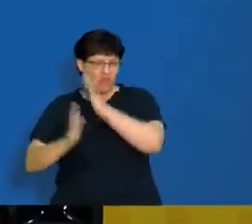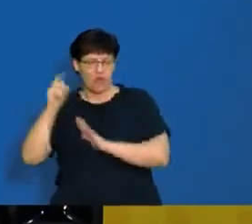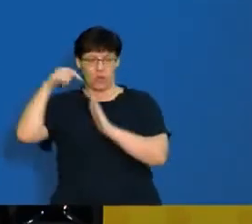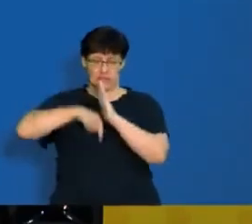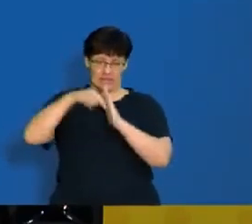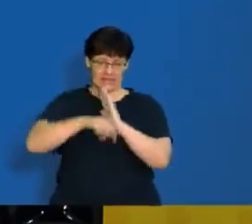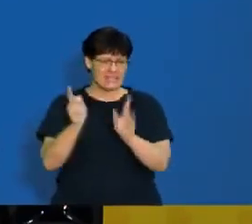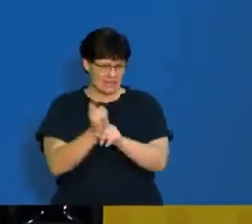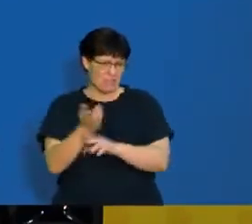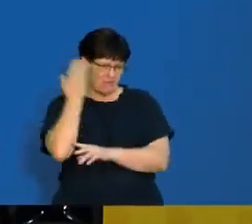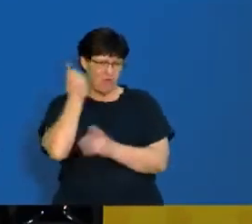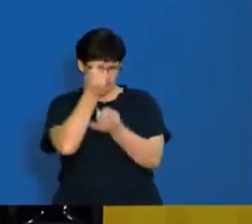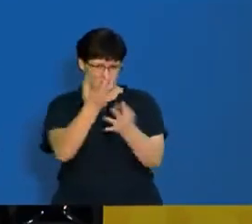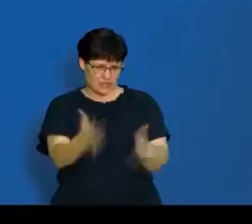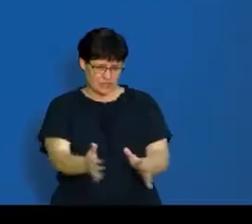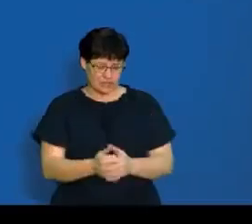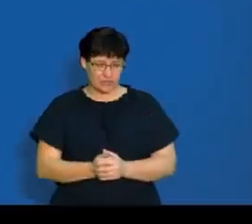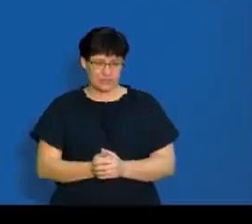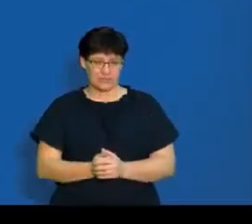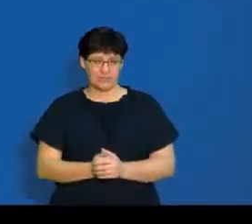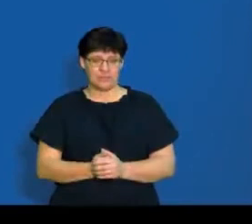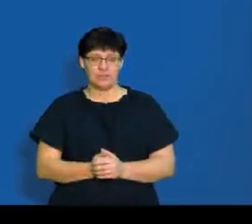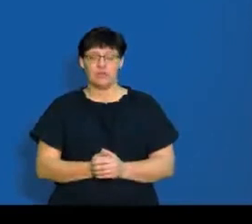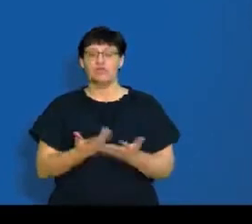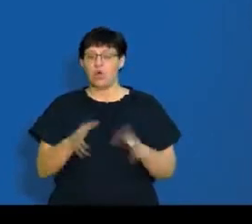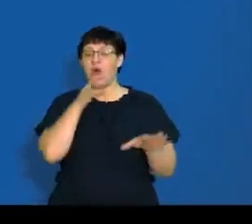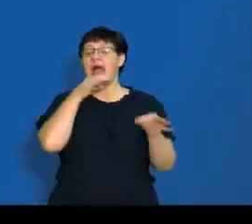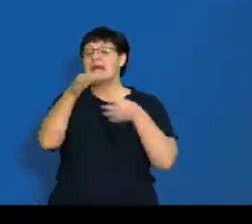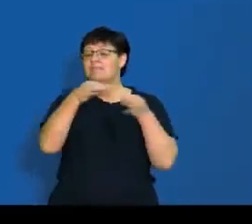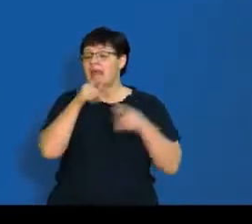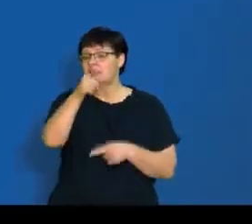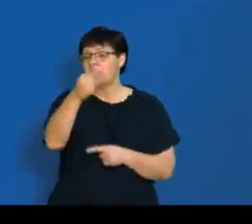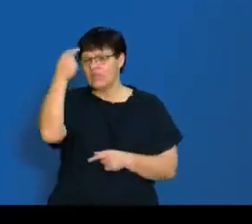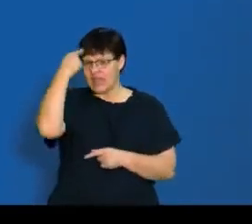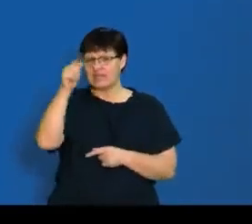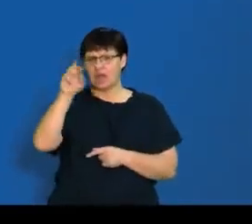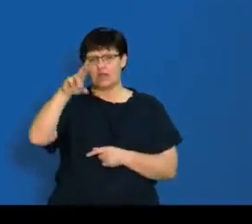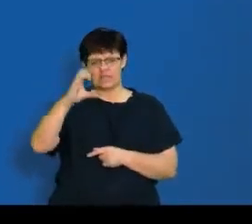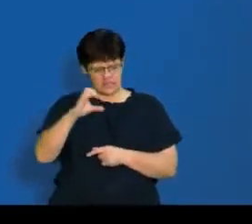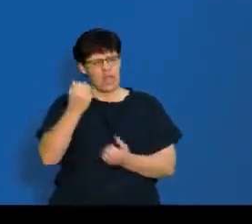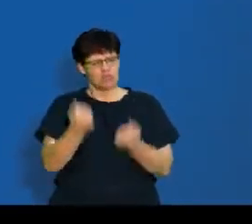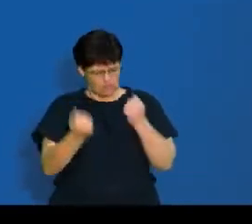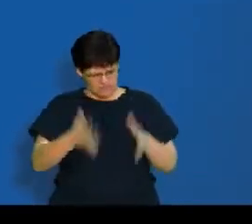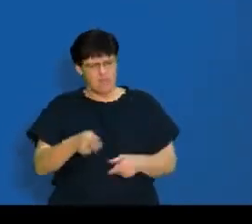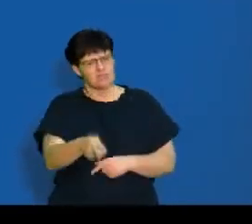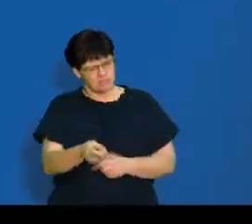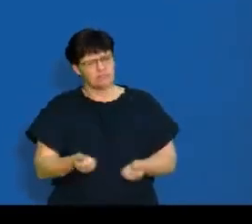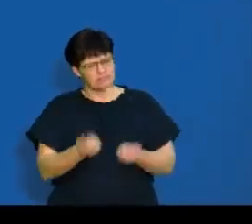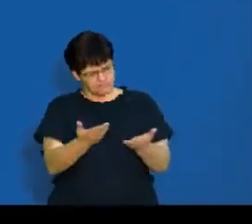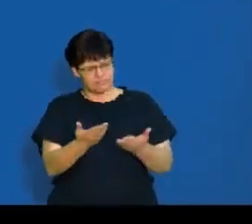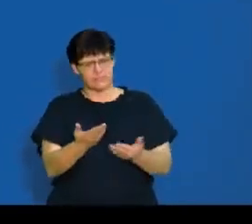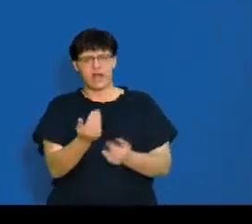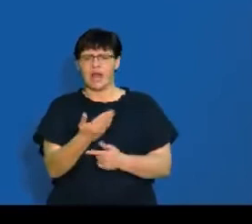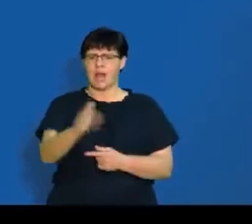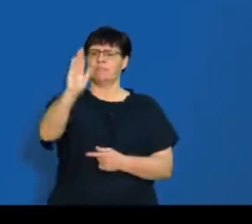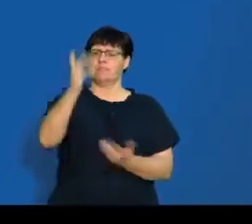said before. Okay. So explain whether you think the TRC was justified in granting Benson amnesty for